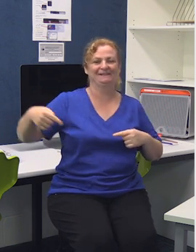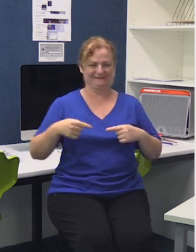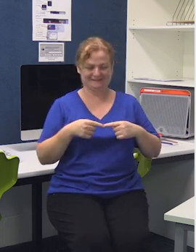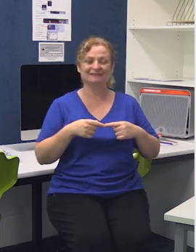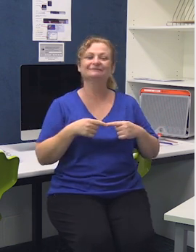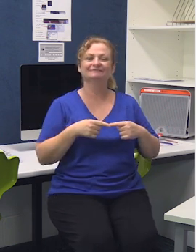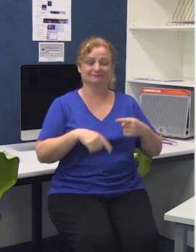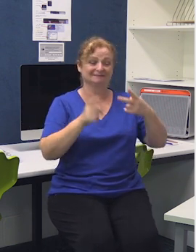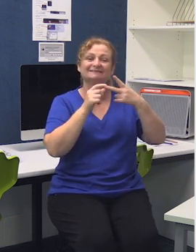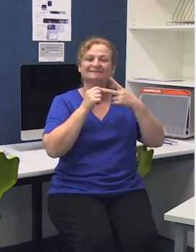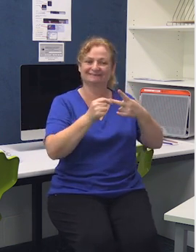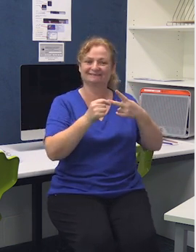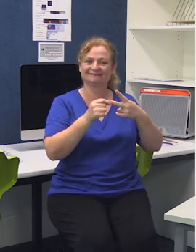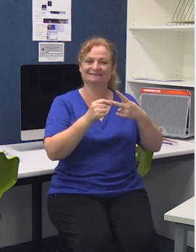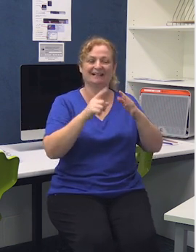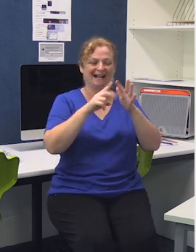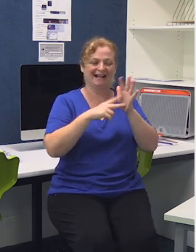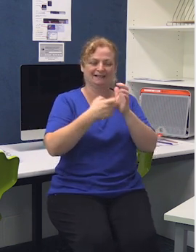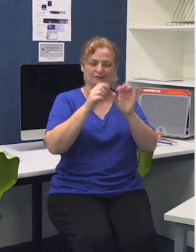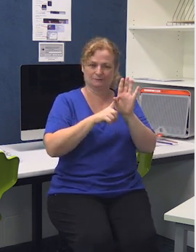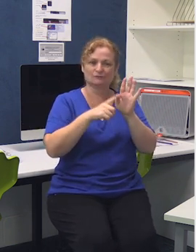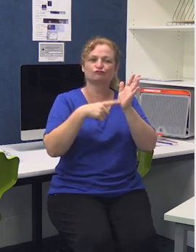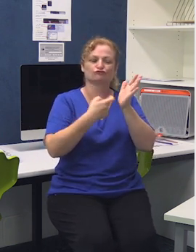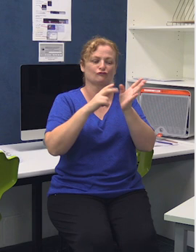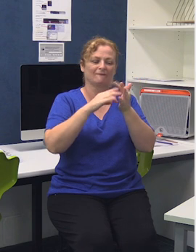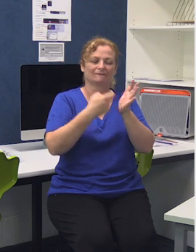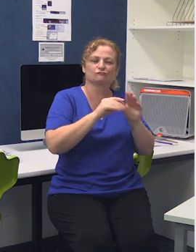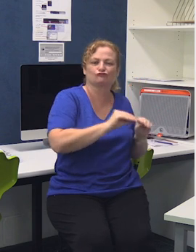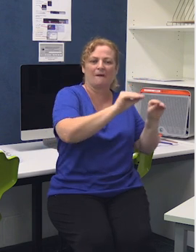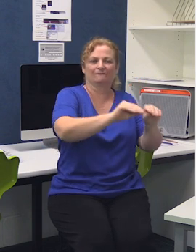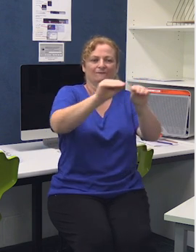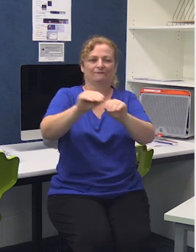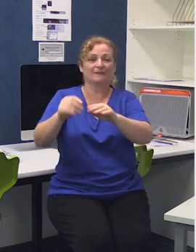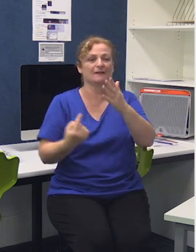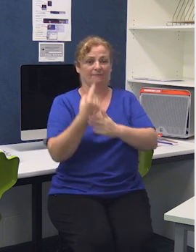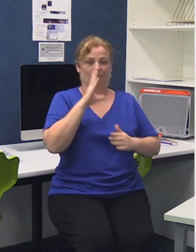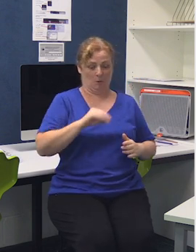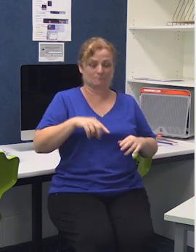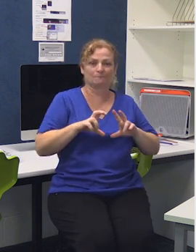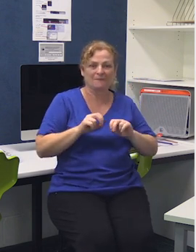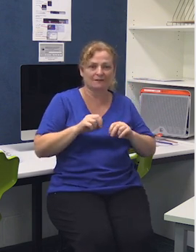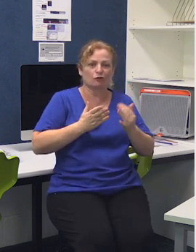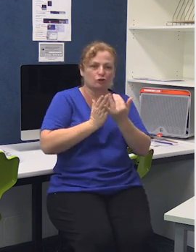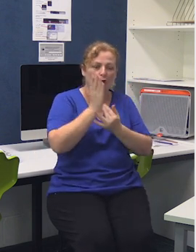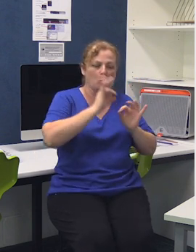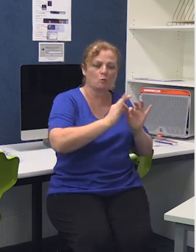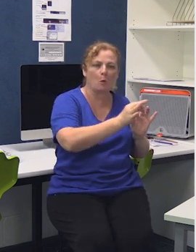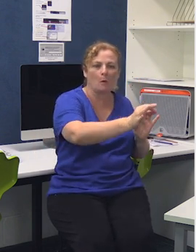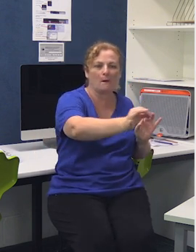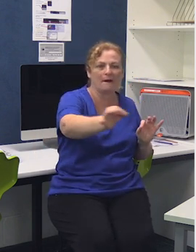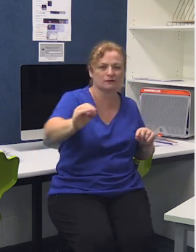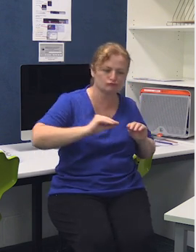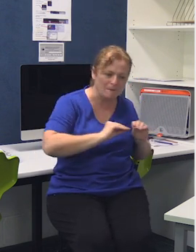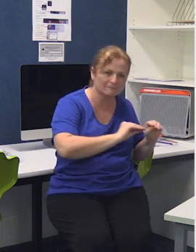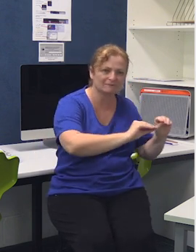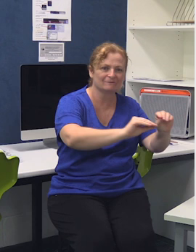Number two, energy transfer occurs when electricity flows from the battery through wires. And number